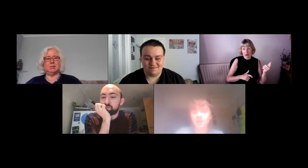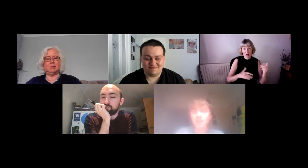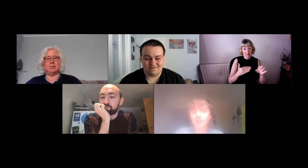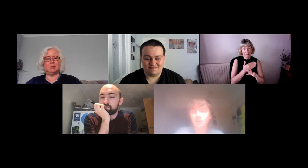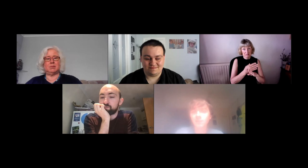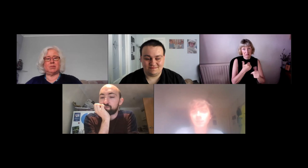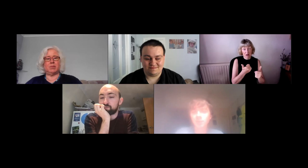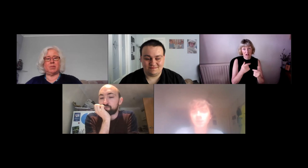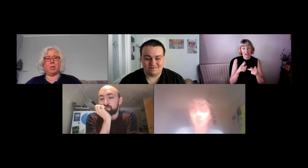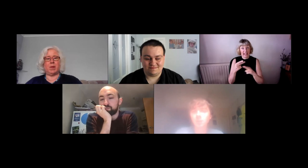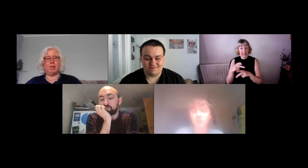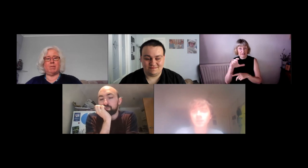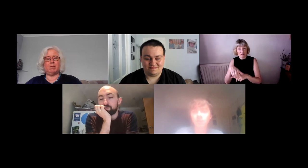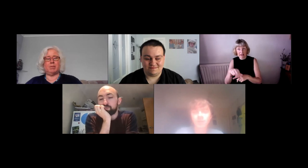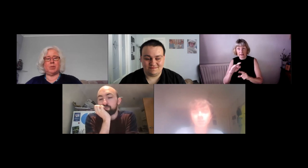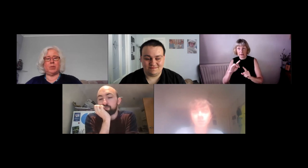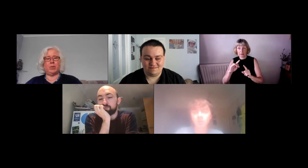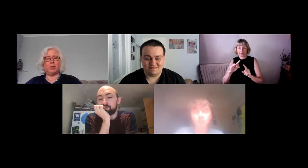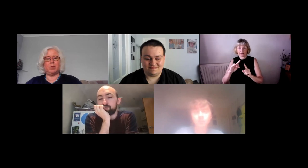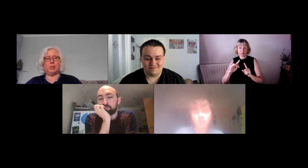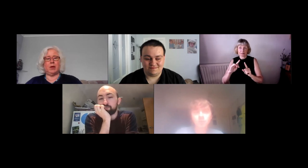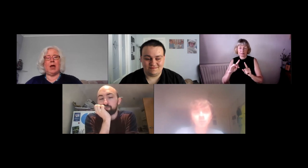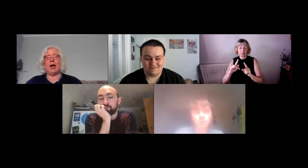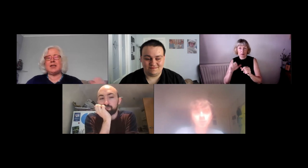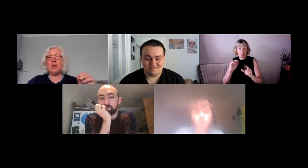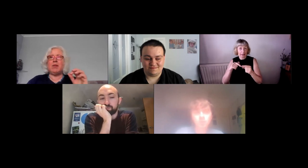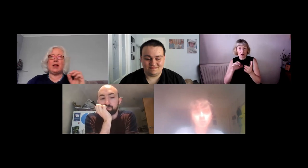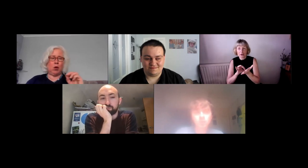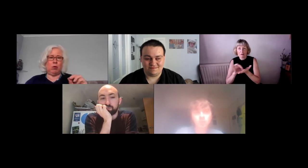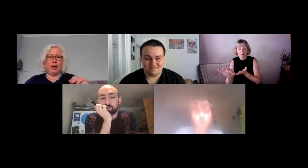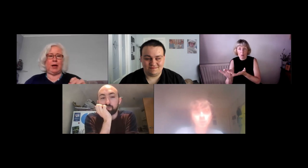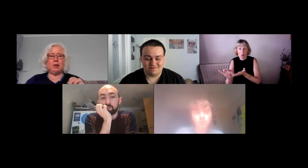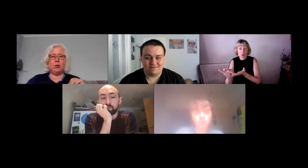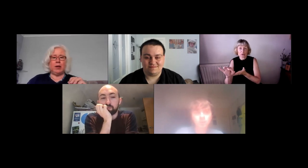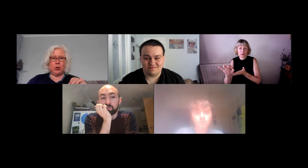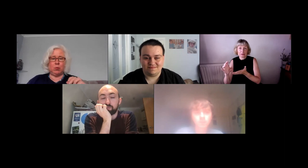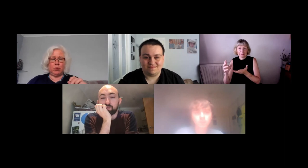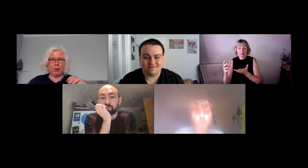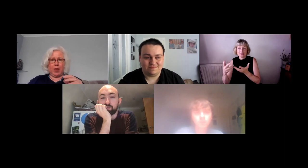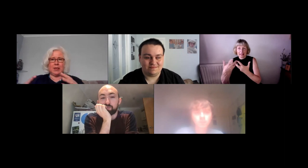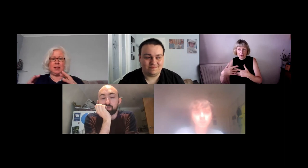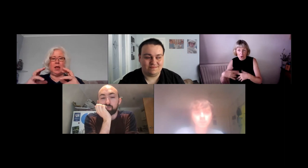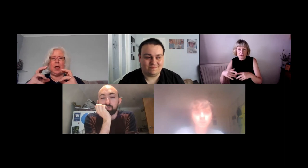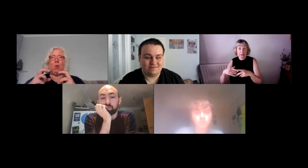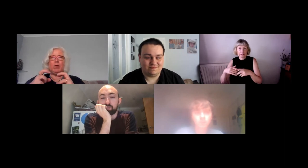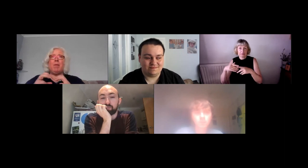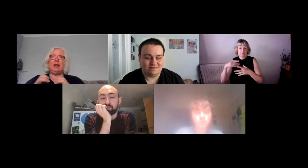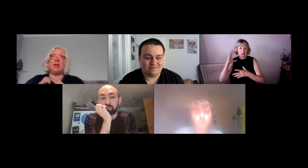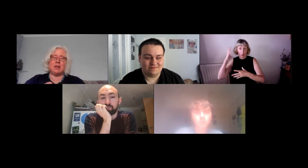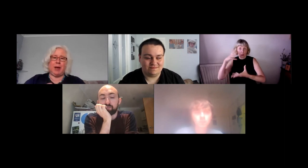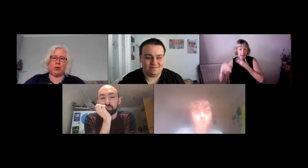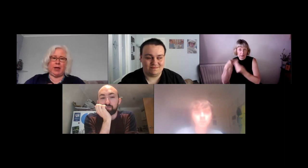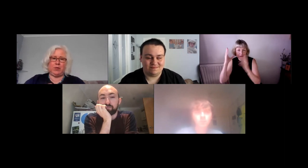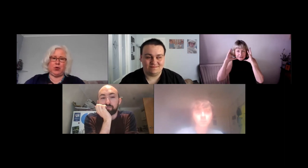headsets, kind of similar to integrated description? Isaac, I think that's the whole thing. I do think that is one of the